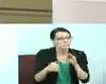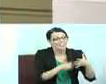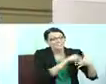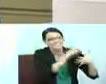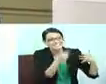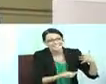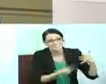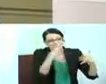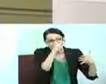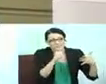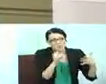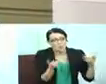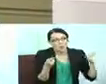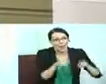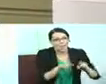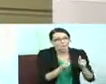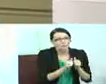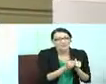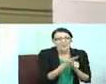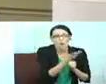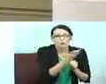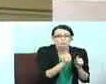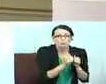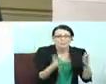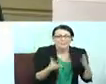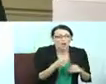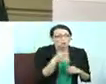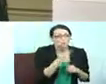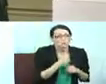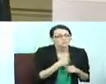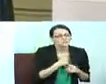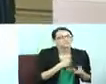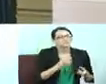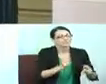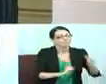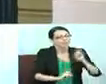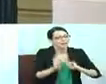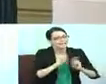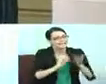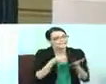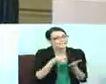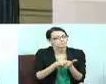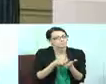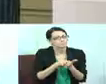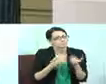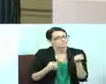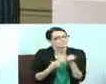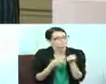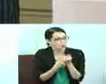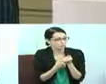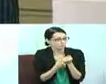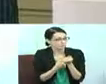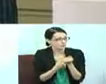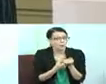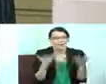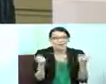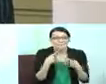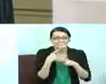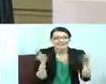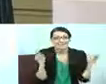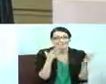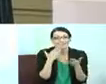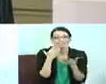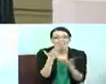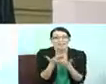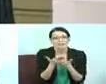they don't happen without you and without your generosity and your giving. So I want to say thank you, and as